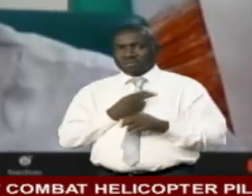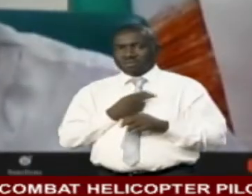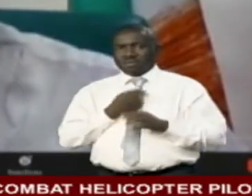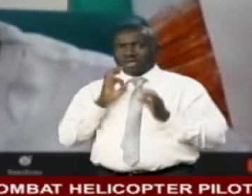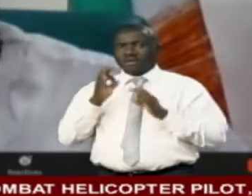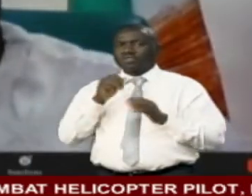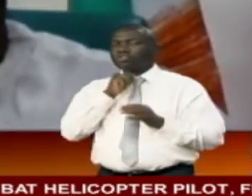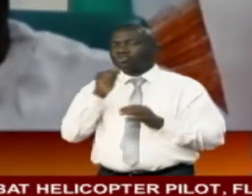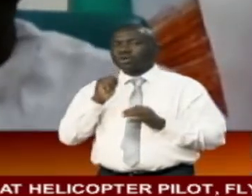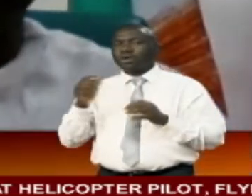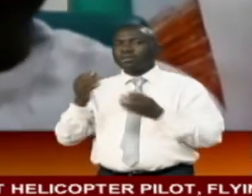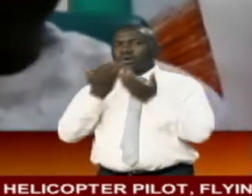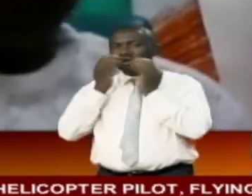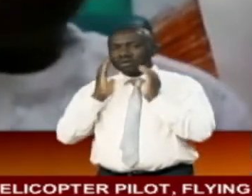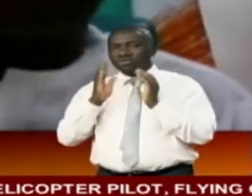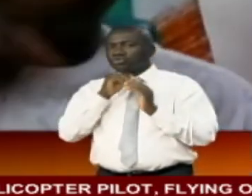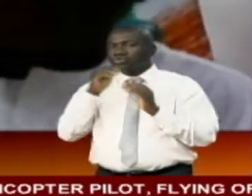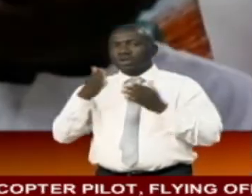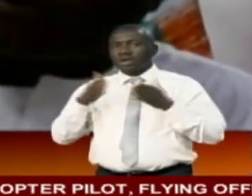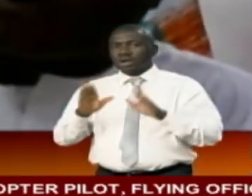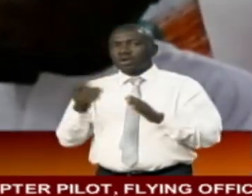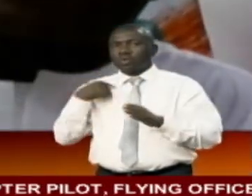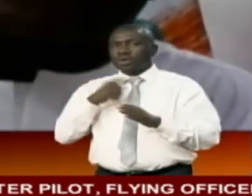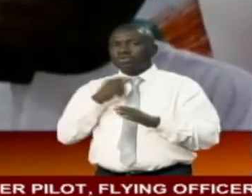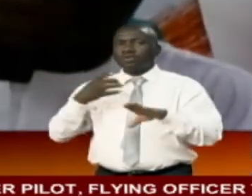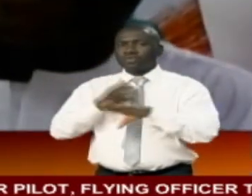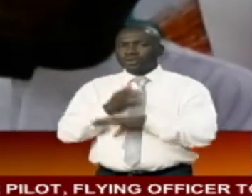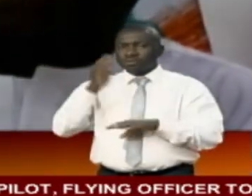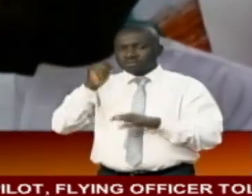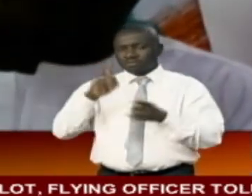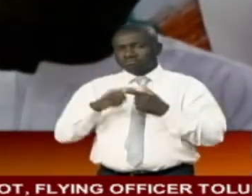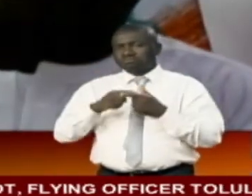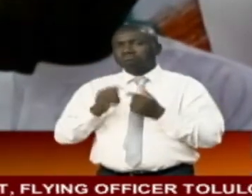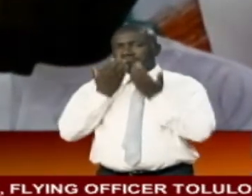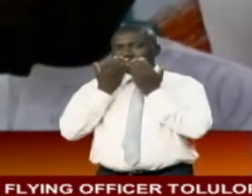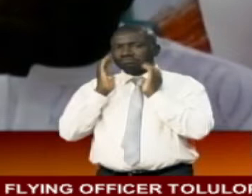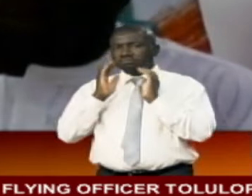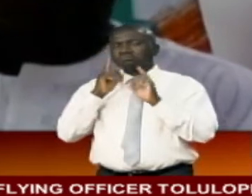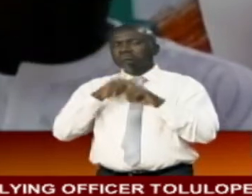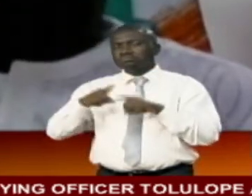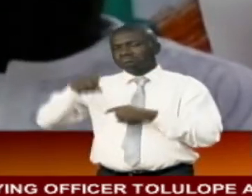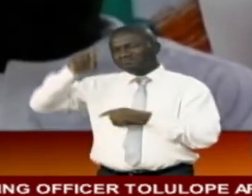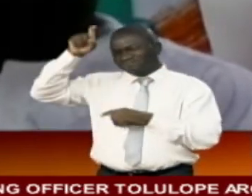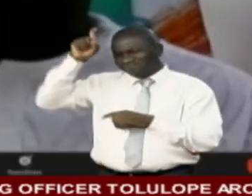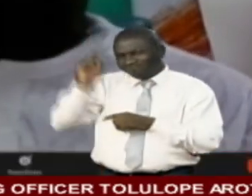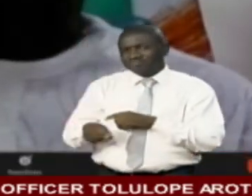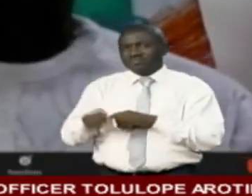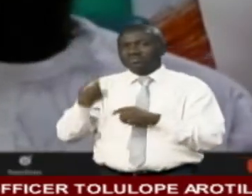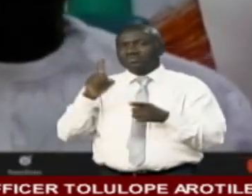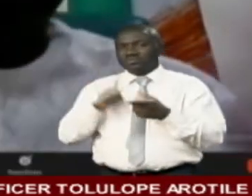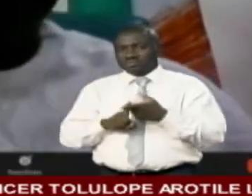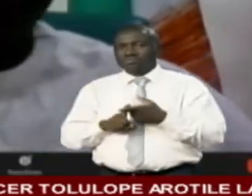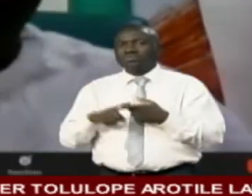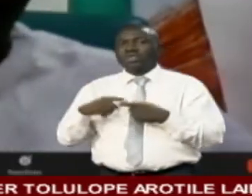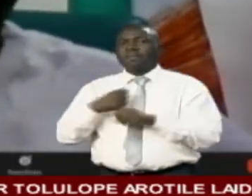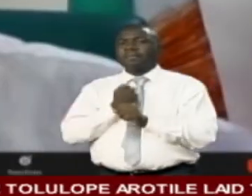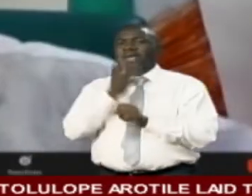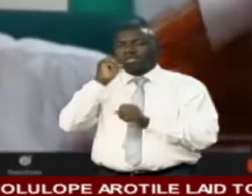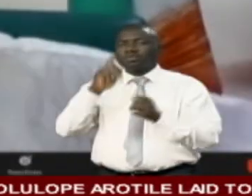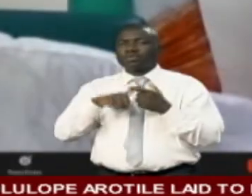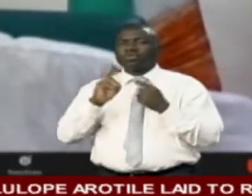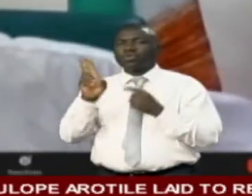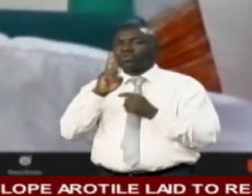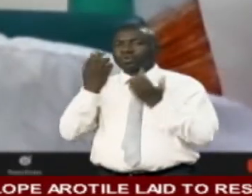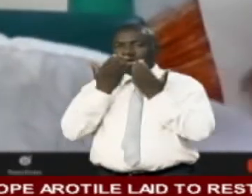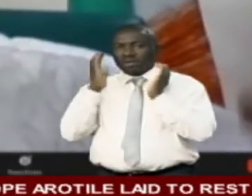allowed. Therefore, you are not even forcing them to wear it. But their necessity will now force them to wear the mask. There